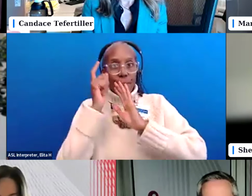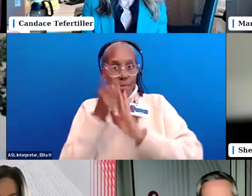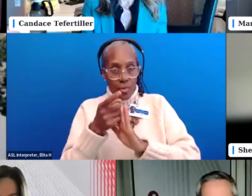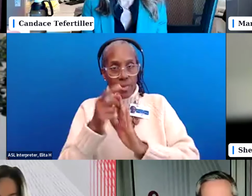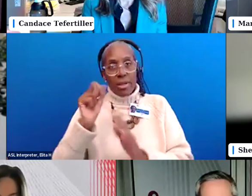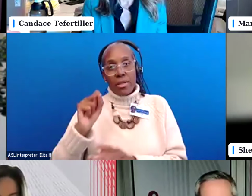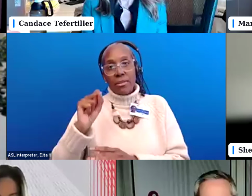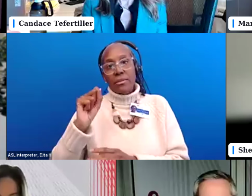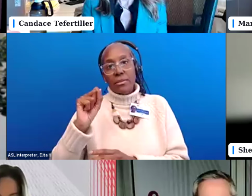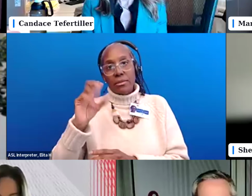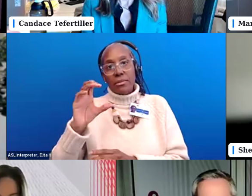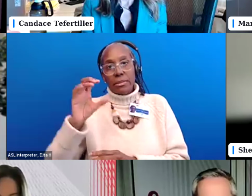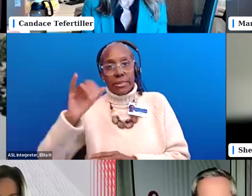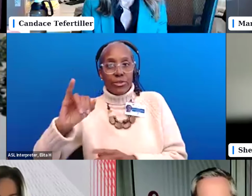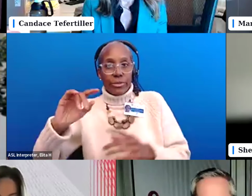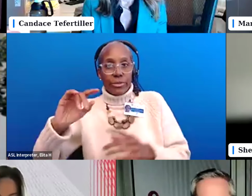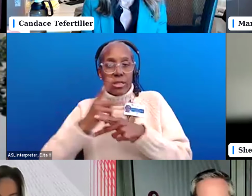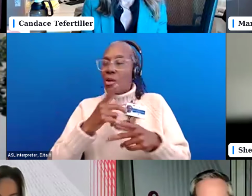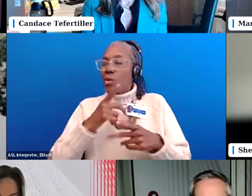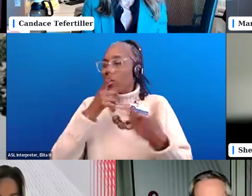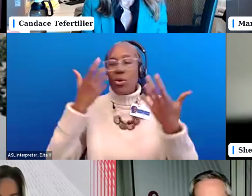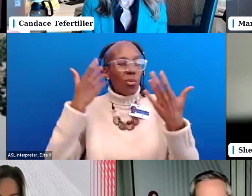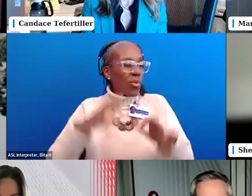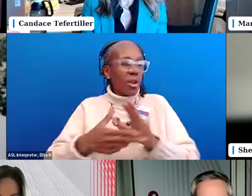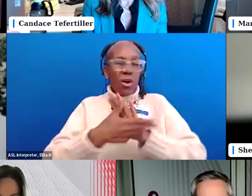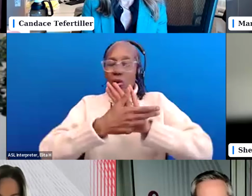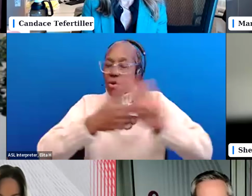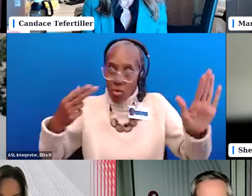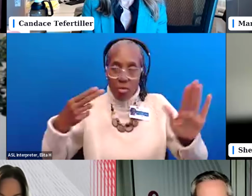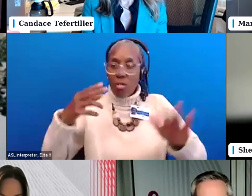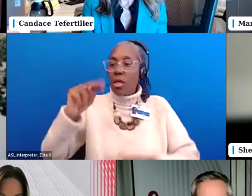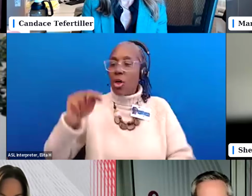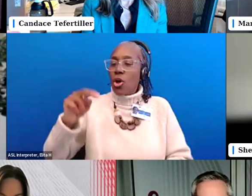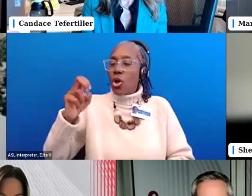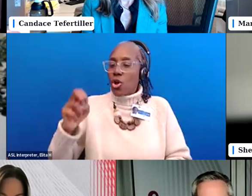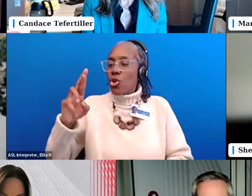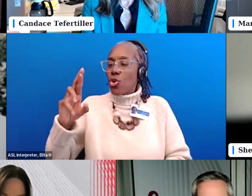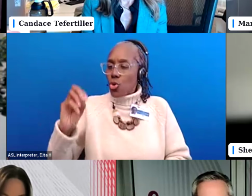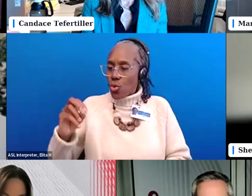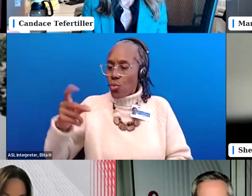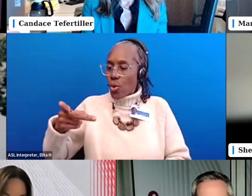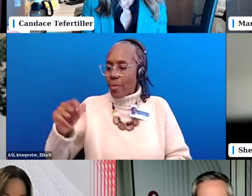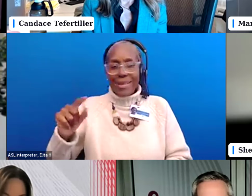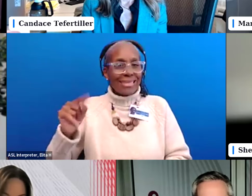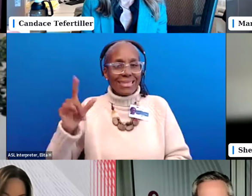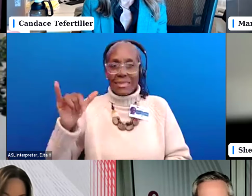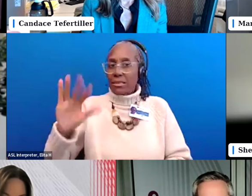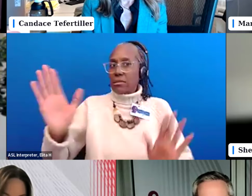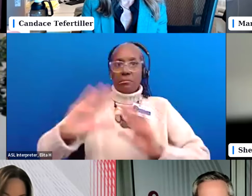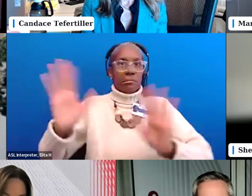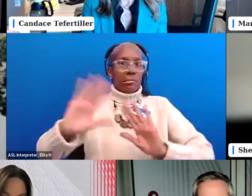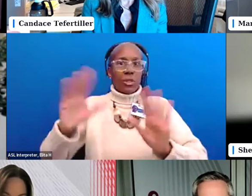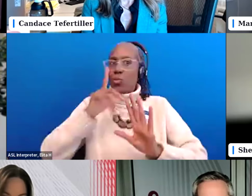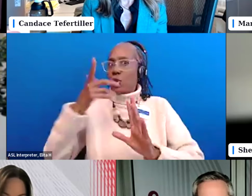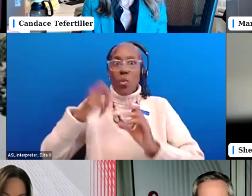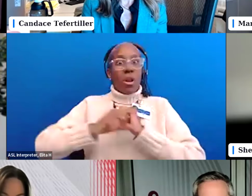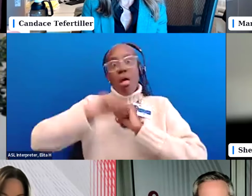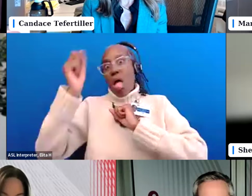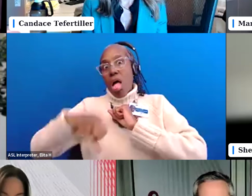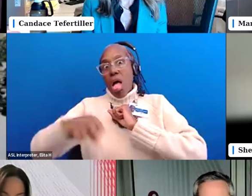device. And again, we don't want to call it neuroplasticity. We don't want to overhype it, but there's something powerful happening here with the